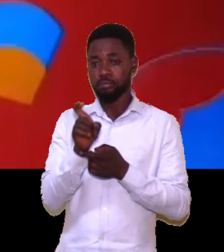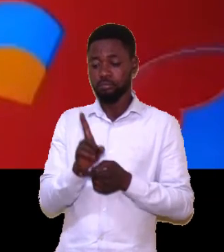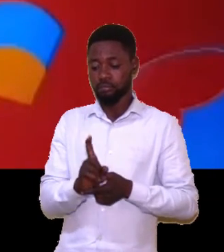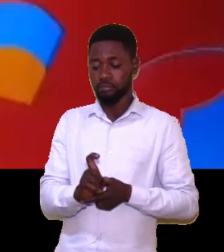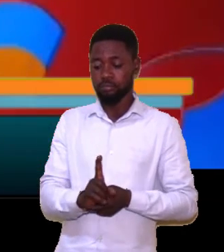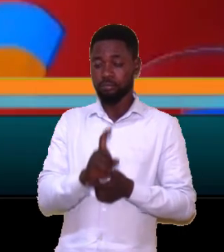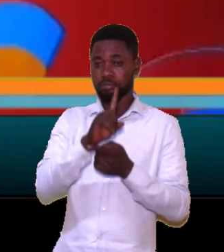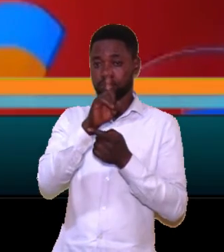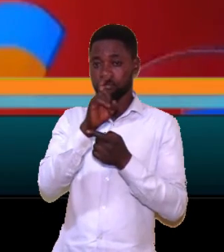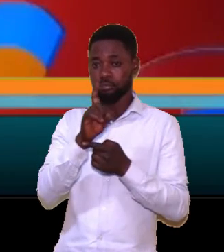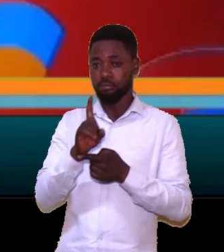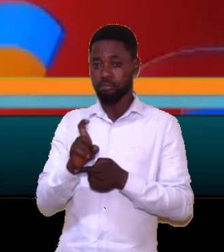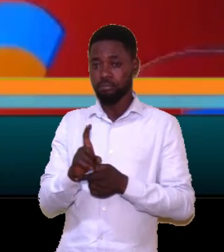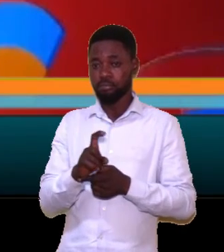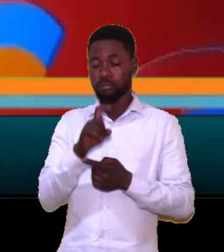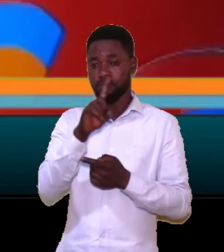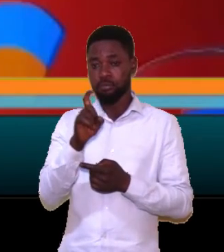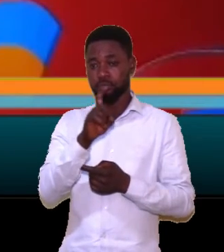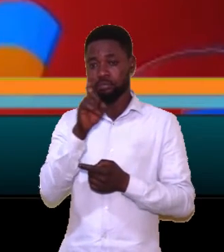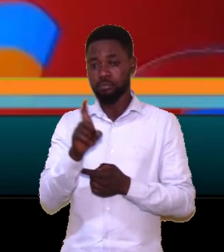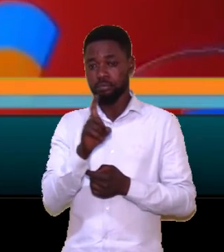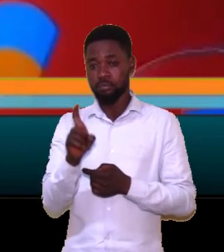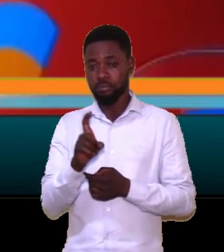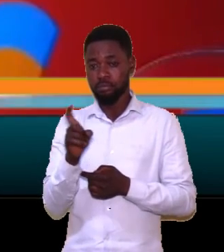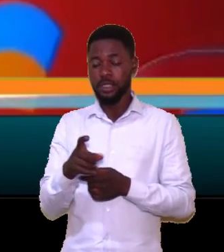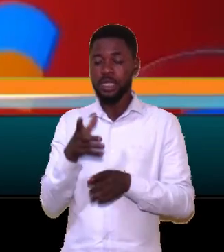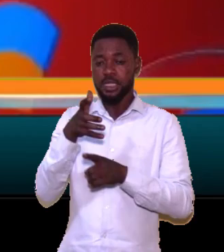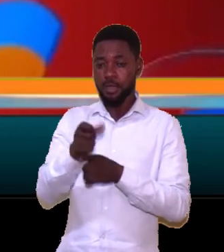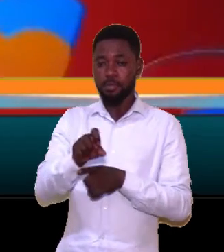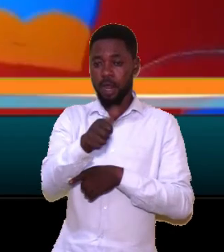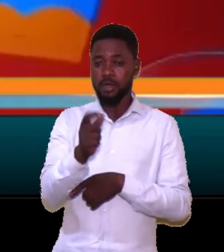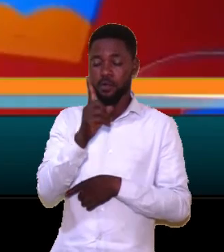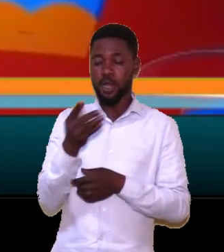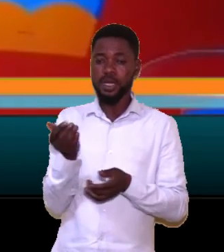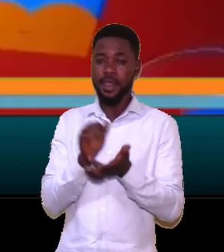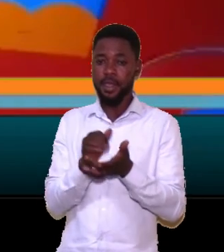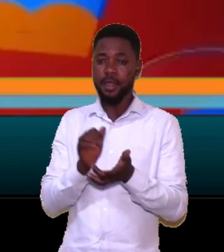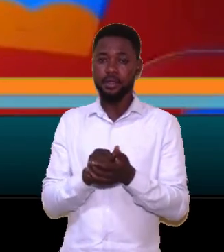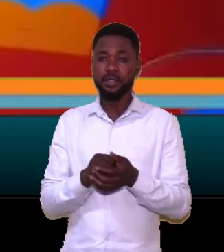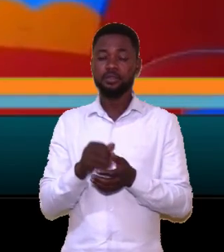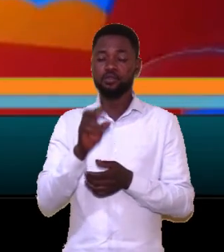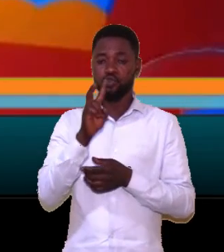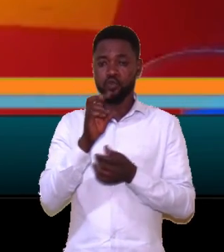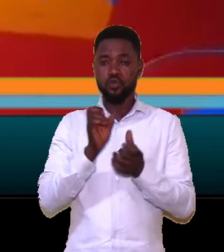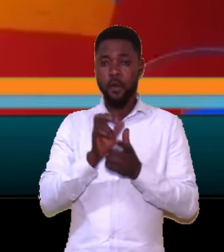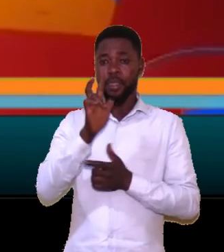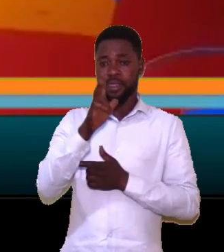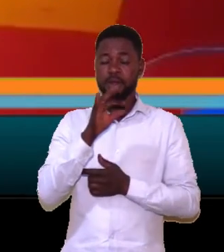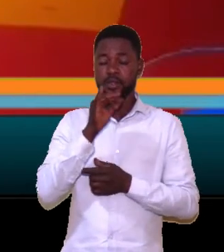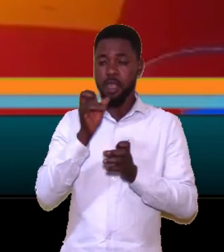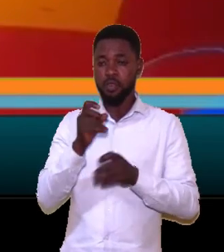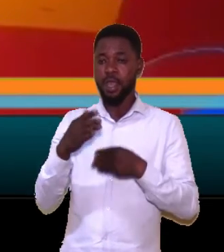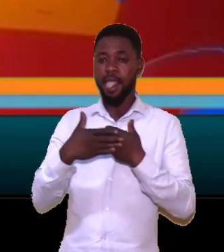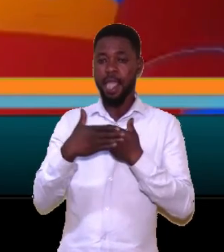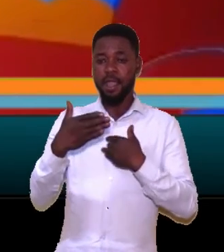spiral band at the front of it. After placing it at the front of it, then I staple one again, two, I